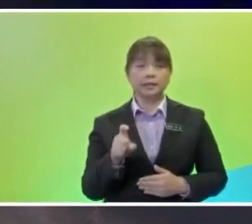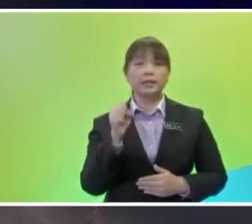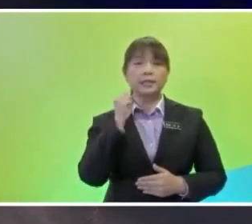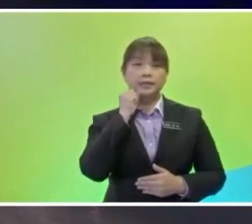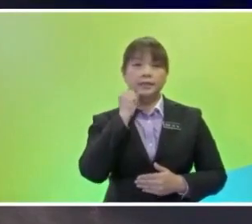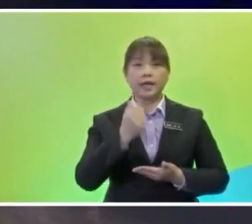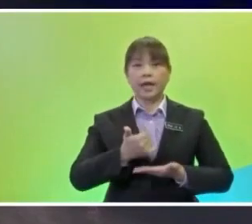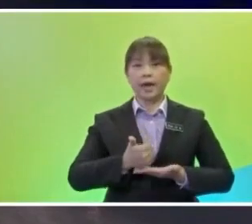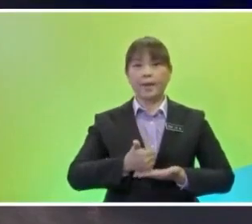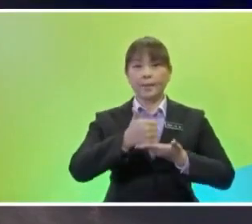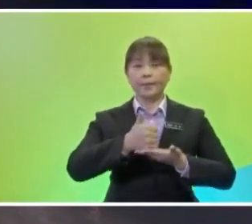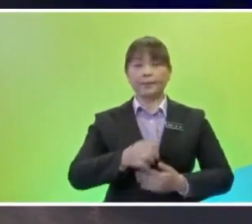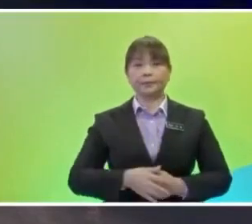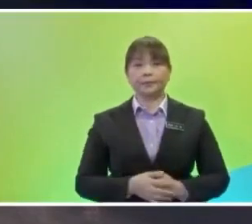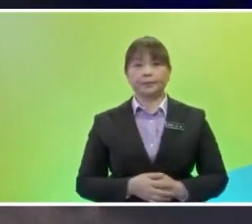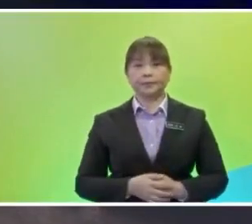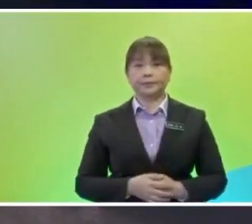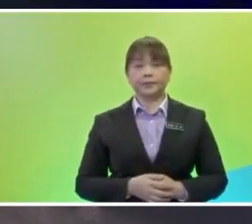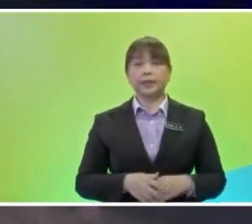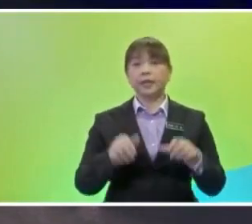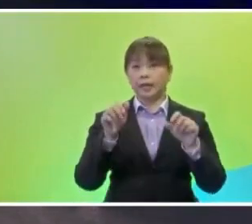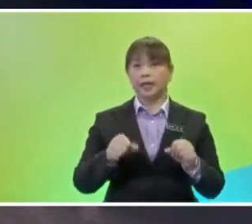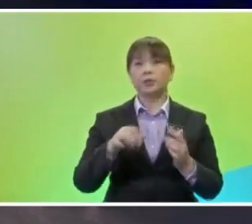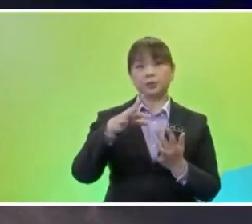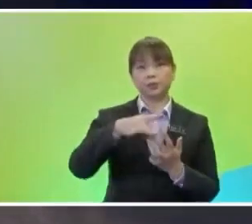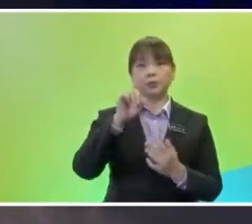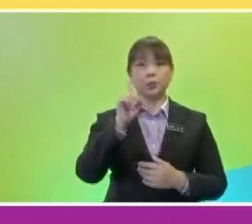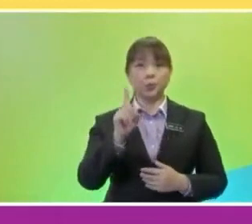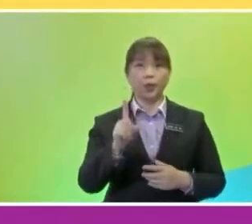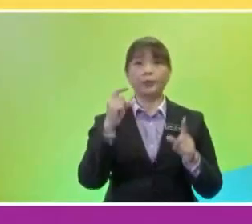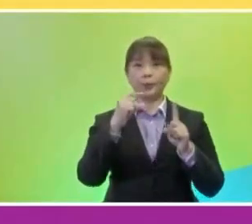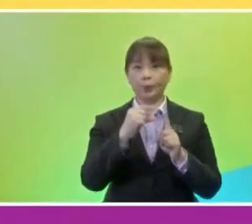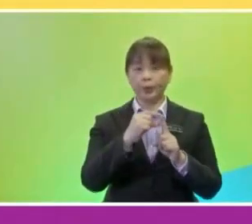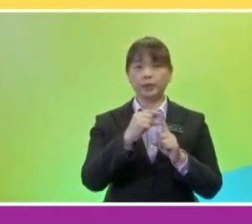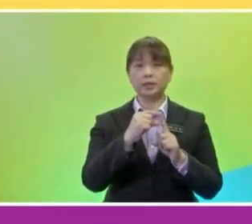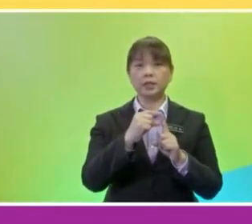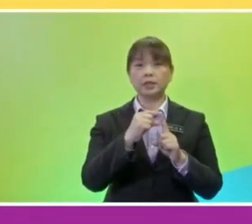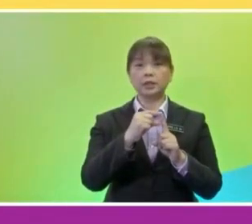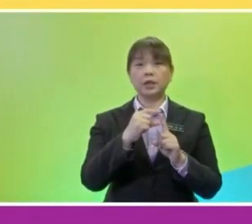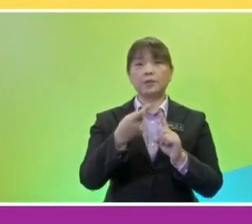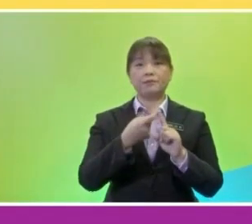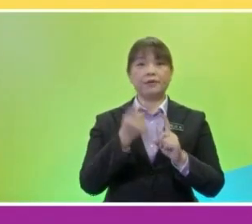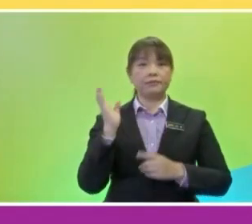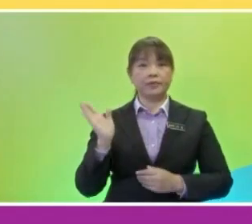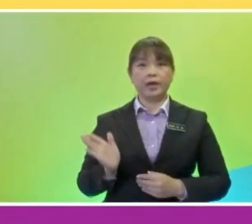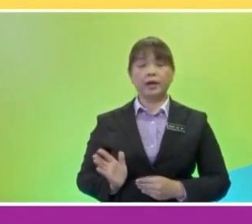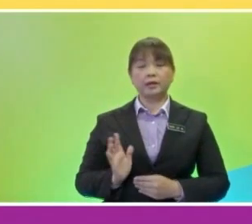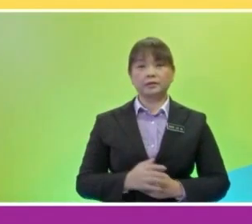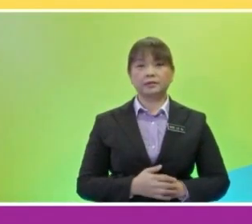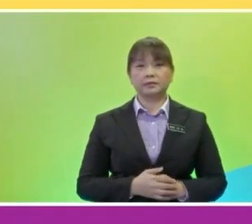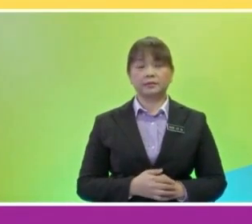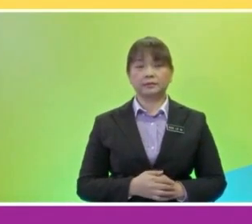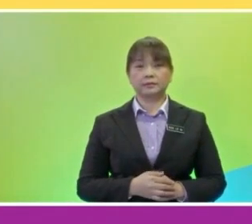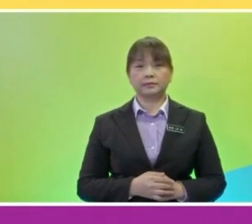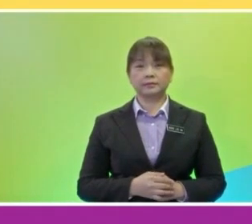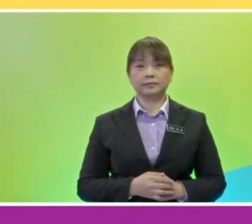let me see. Mm. Okay, what's okay, that can you picture? Choose one word for that? We have exciting mm-hmm. and we have colorful. All right. I think from what I